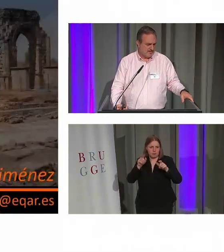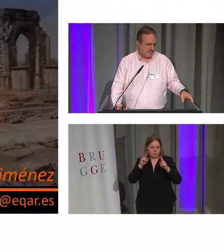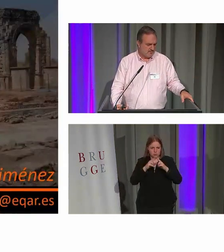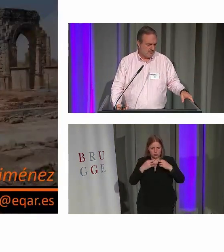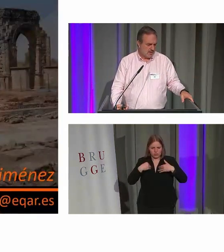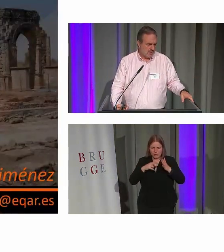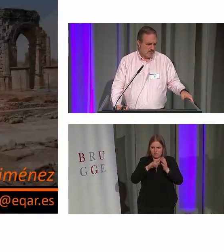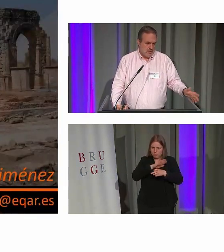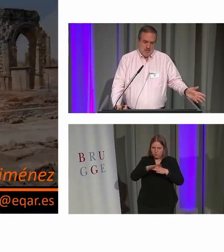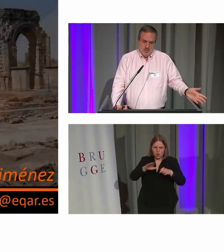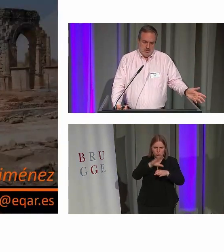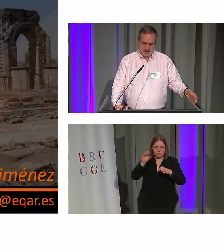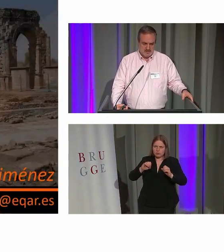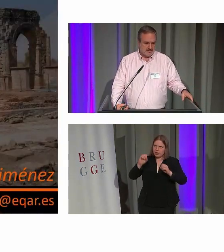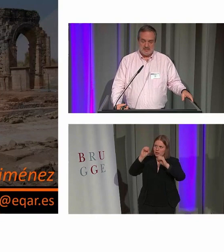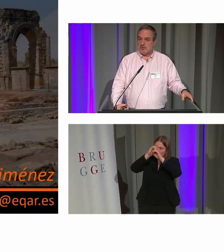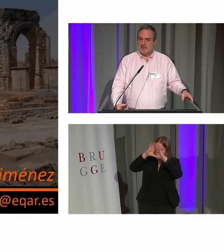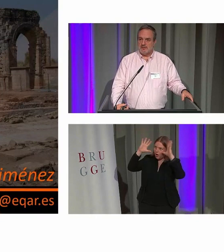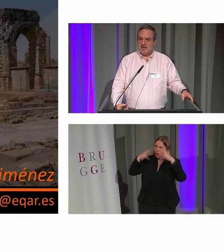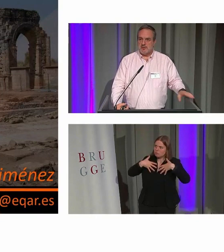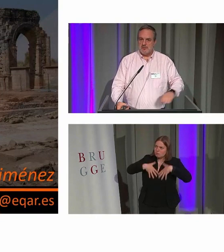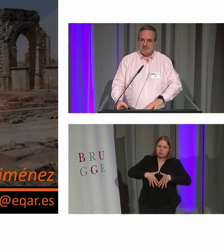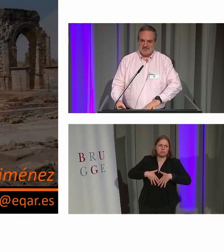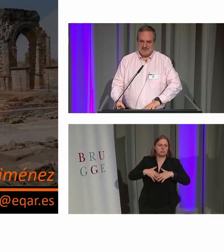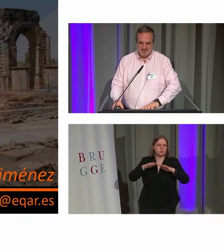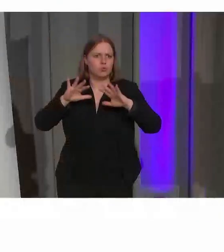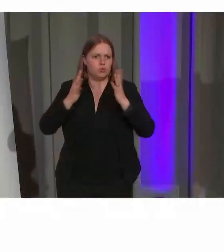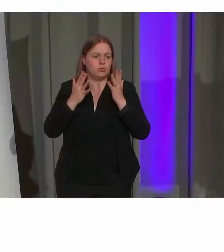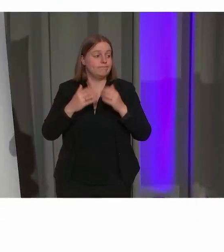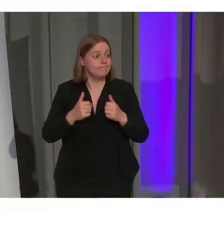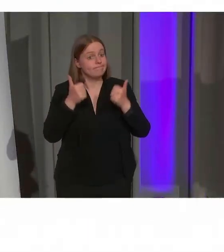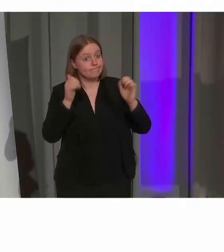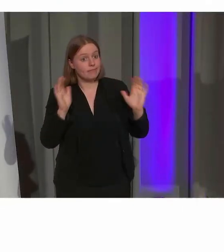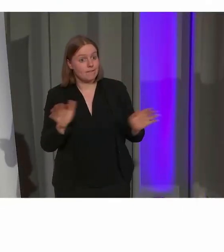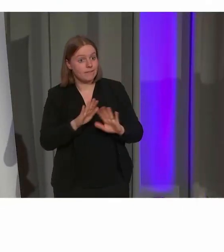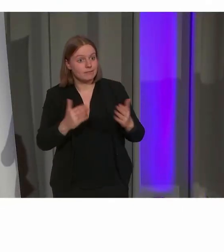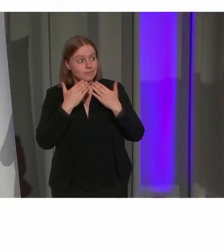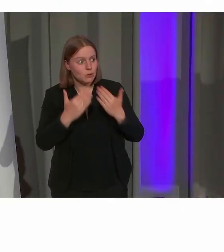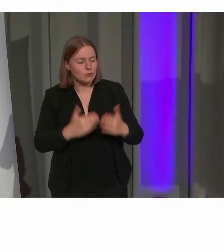the place. Well, that's all. Thank you very much.